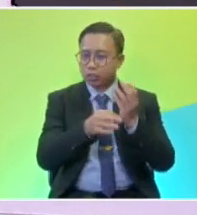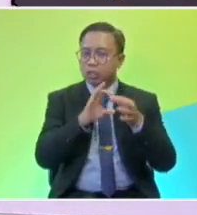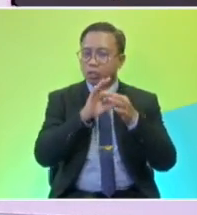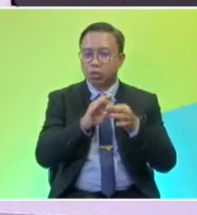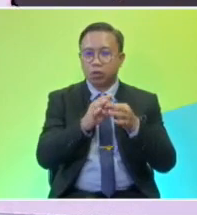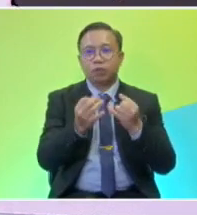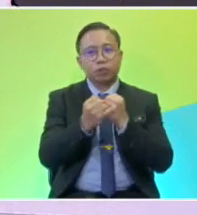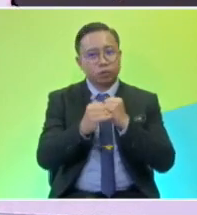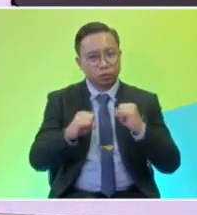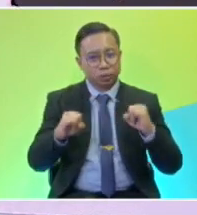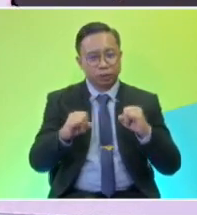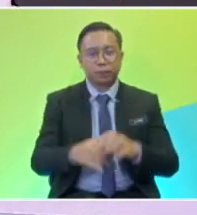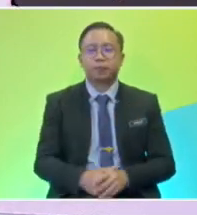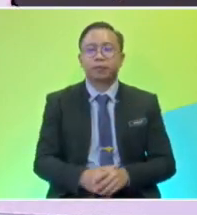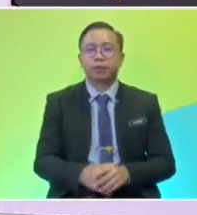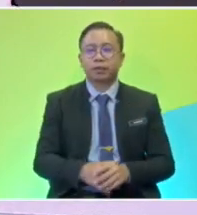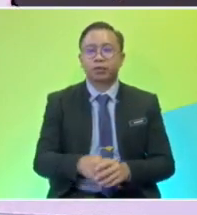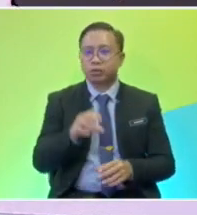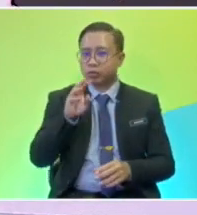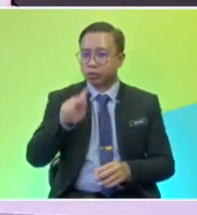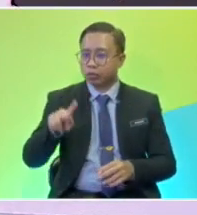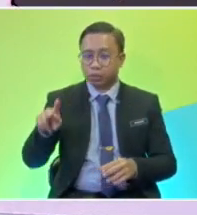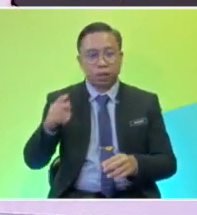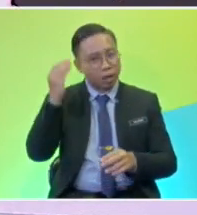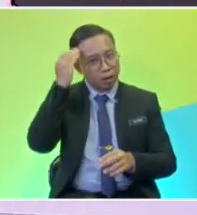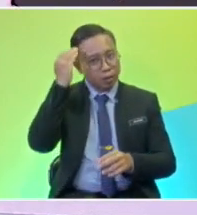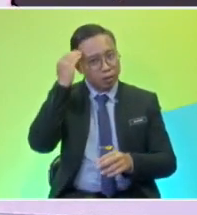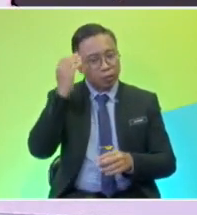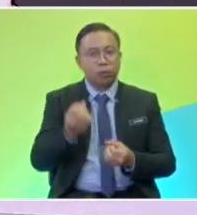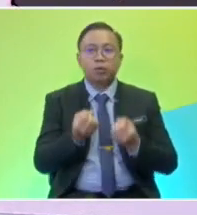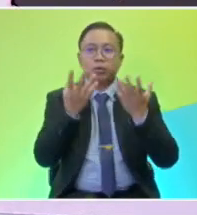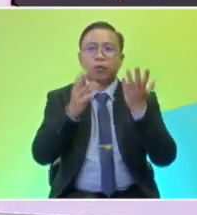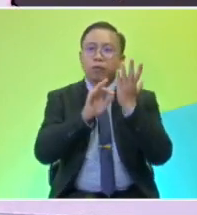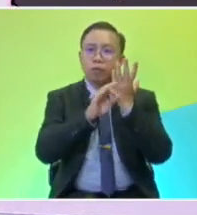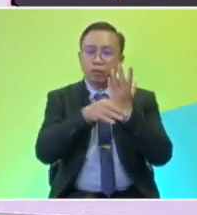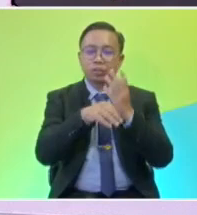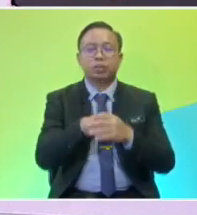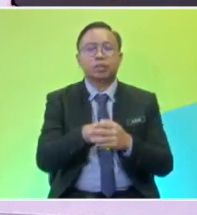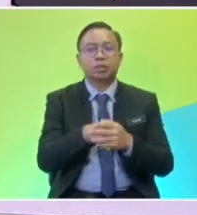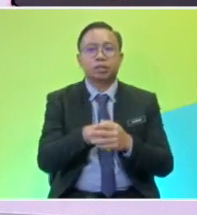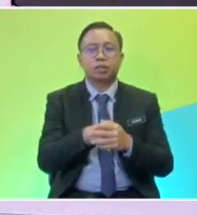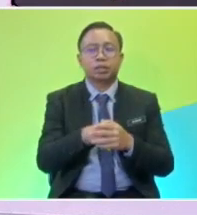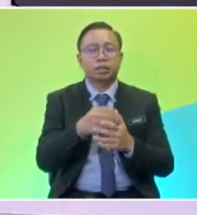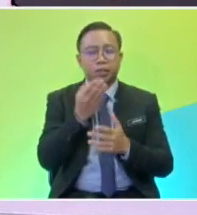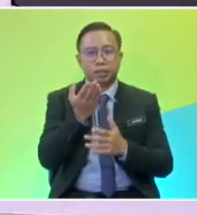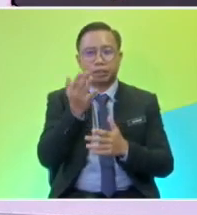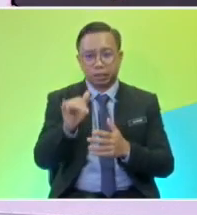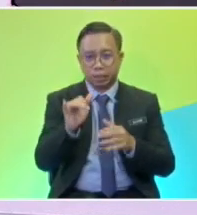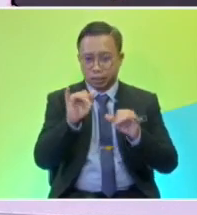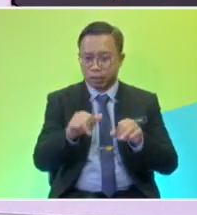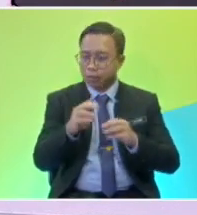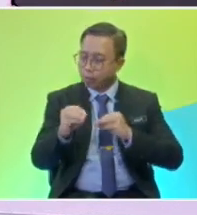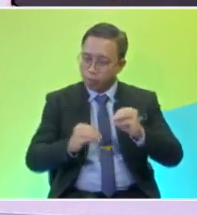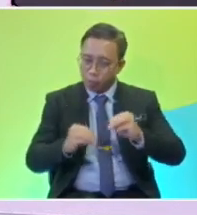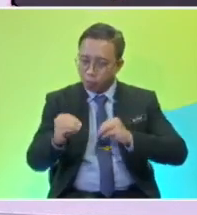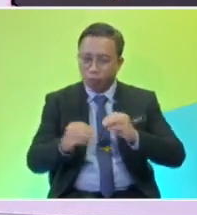well. Okay, so students might know that there are so many functions of joints, then they can movement, whatever they are